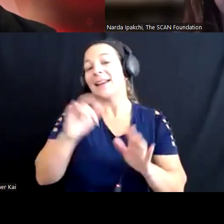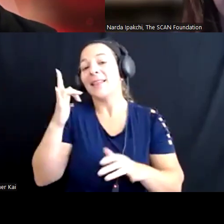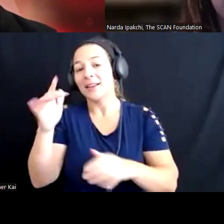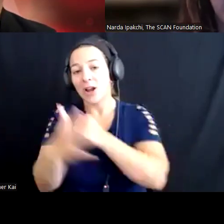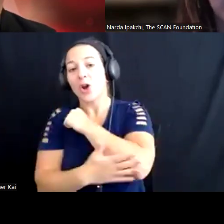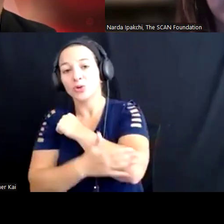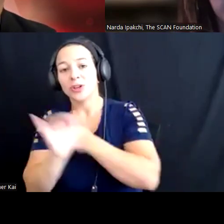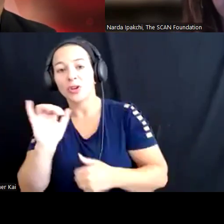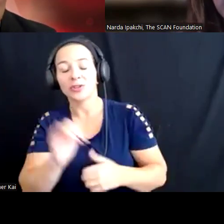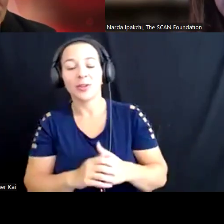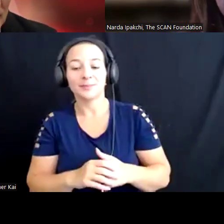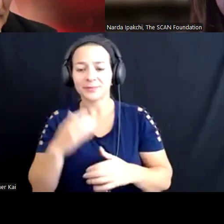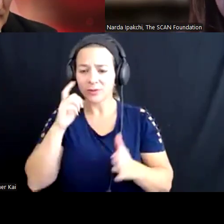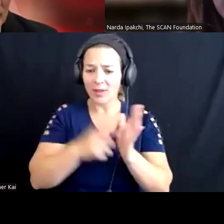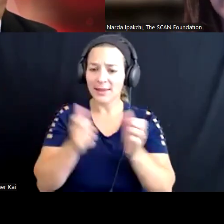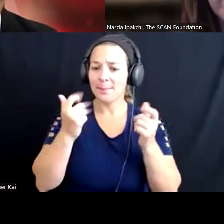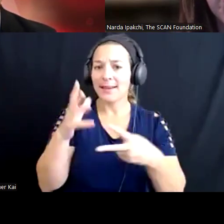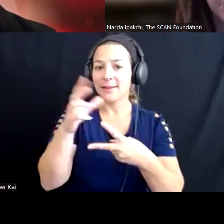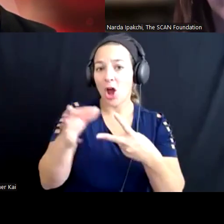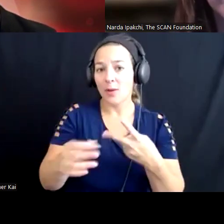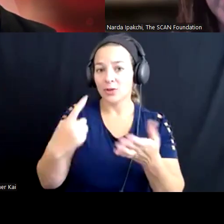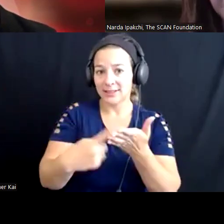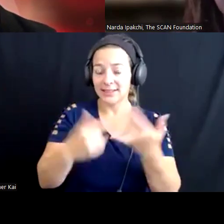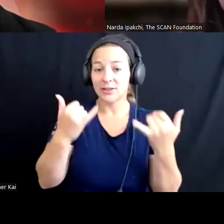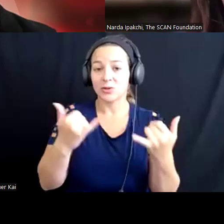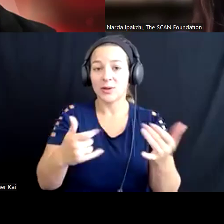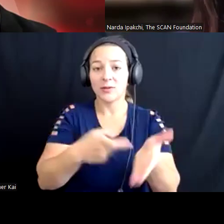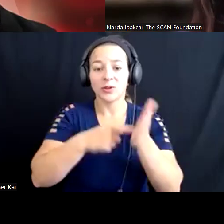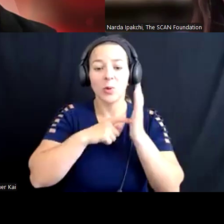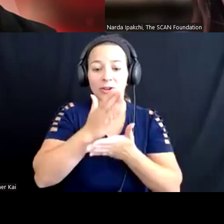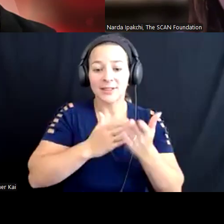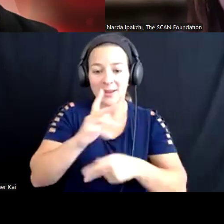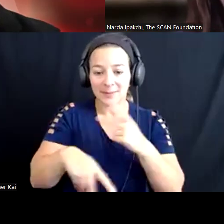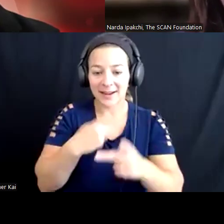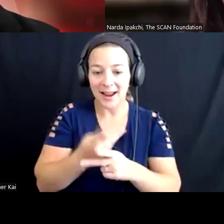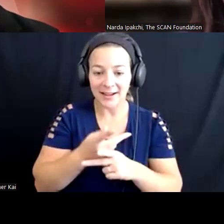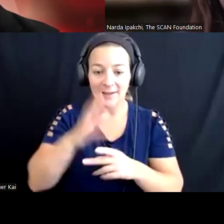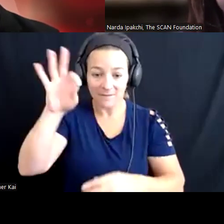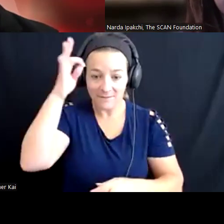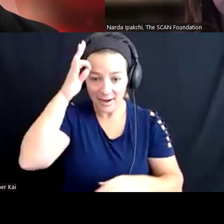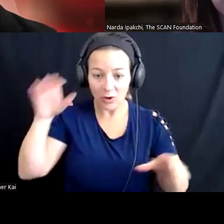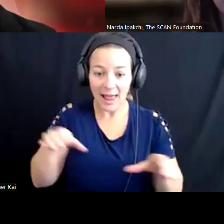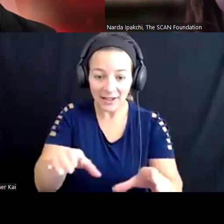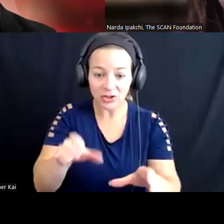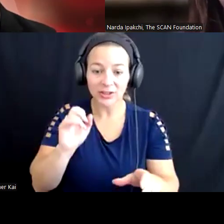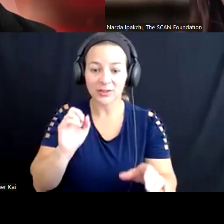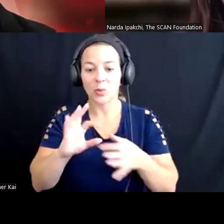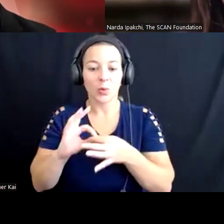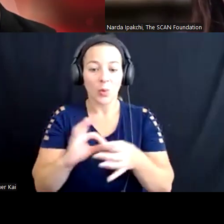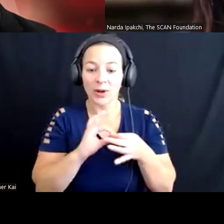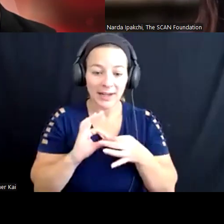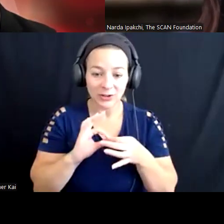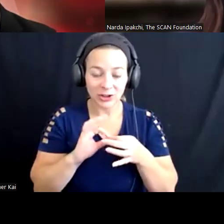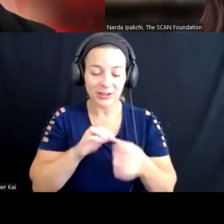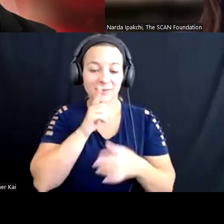Recognizing that many of the options that were discussed today require some level of federal action or coordination, it's really just so important